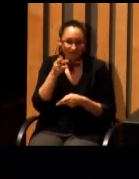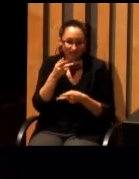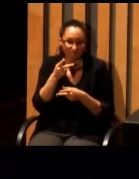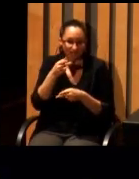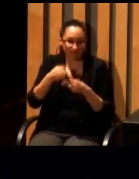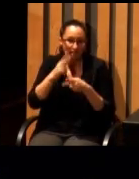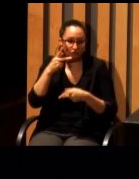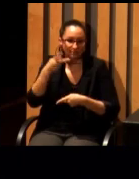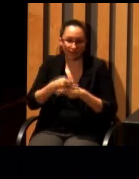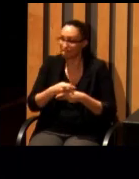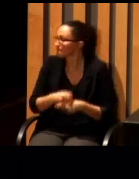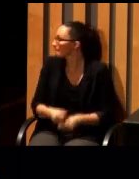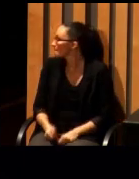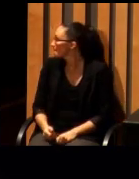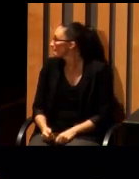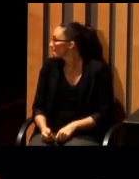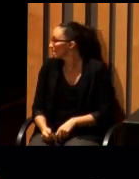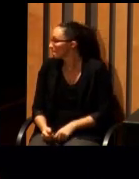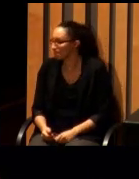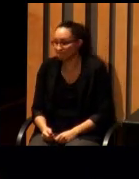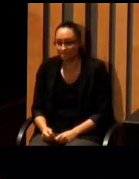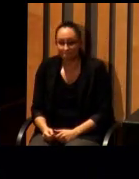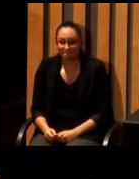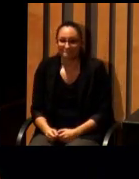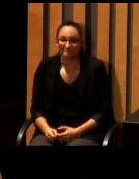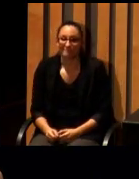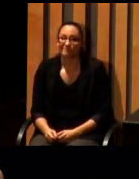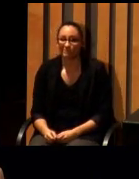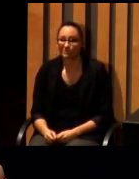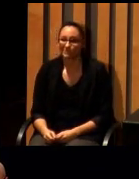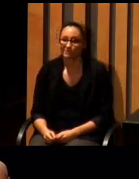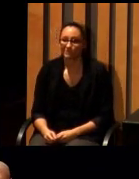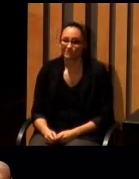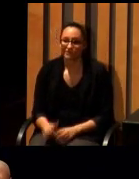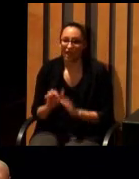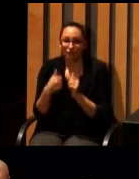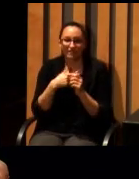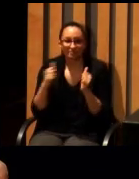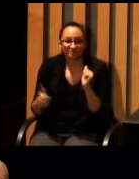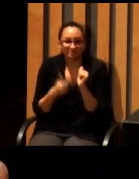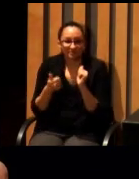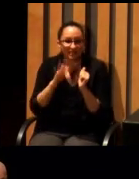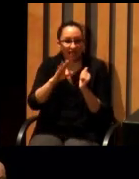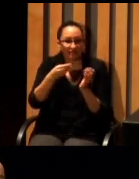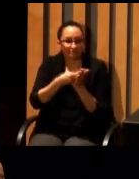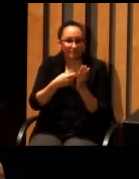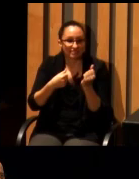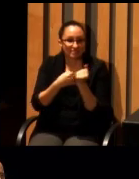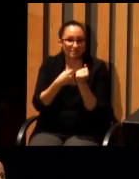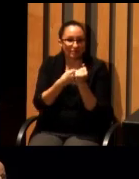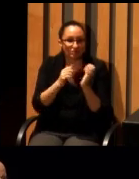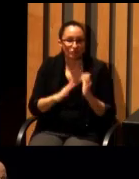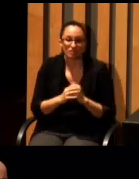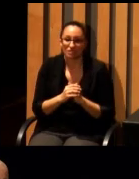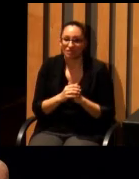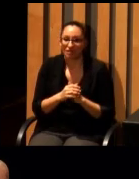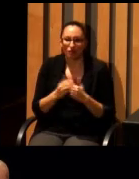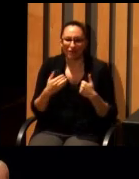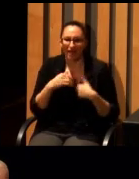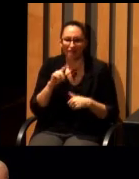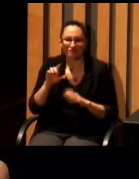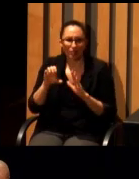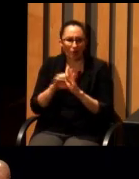I'm not sure how much we can do in terms of, you know, going after the sponsors in the same regard. You know, there are sponsors' logos all over